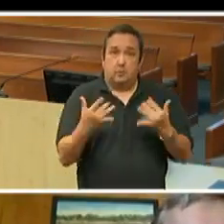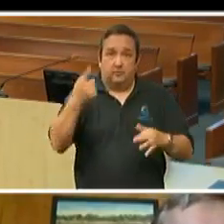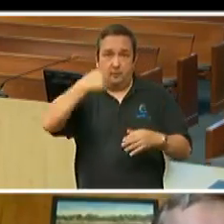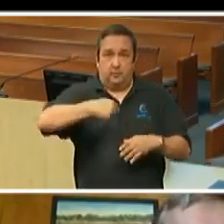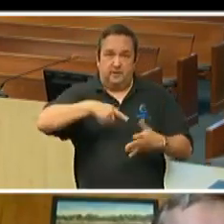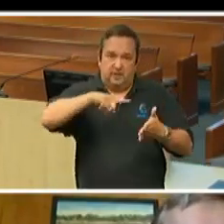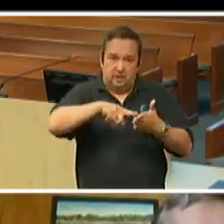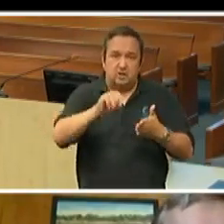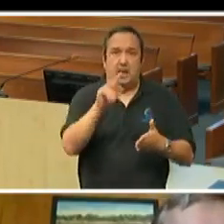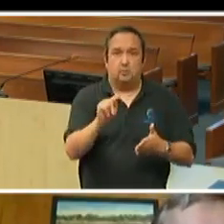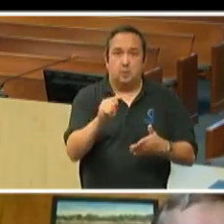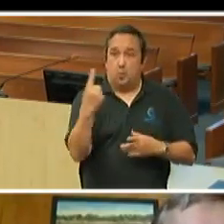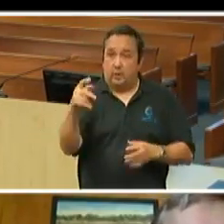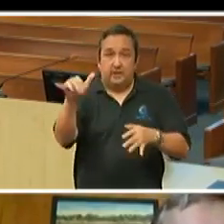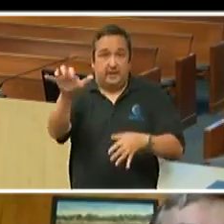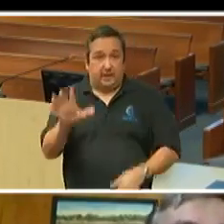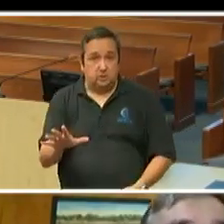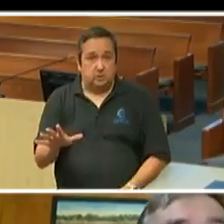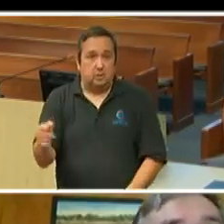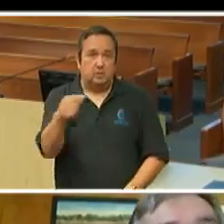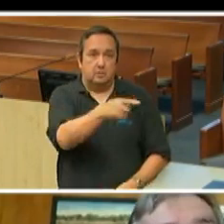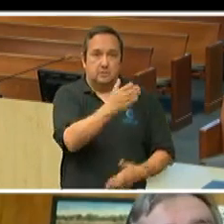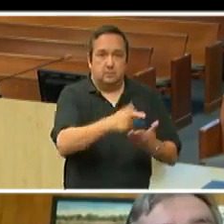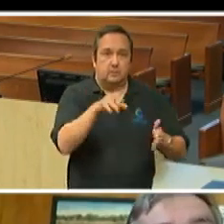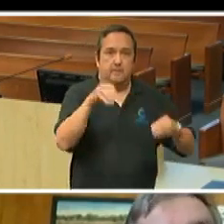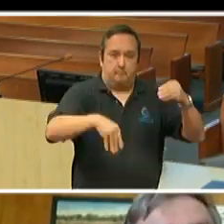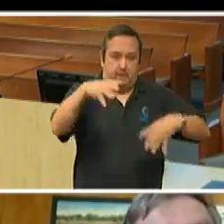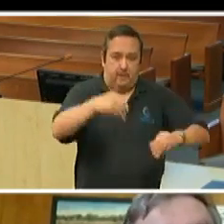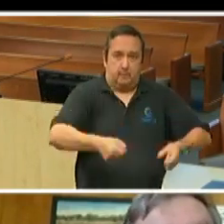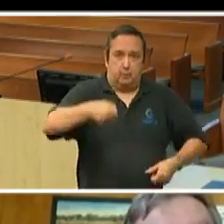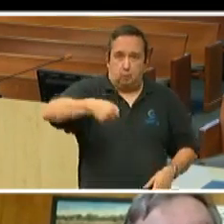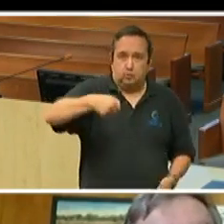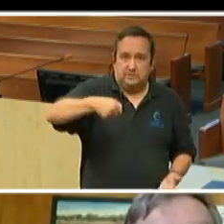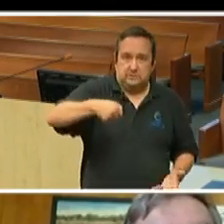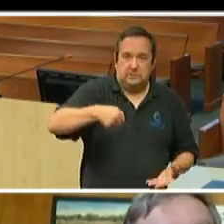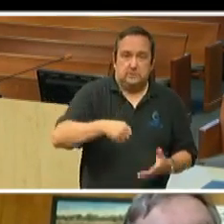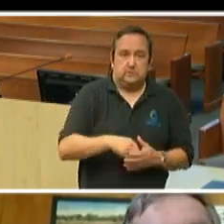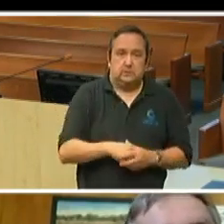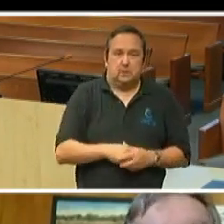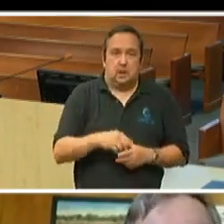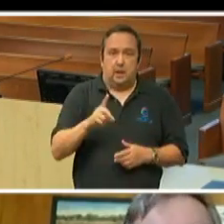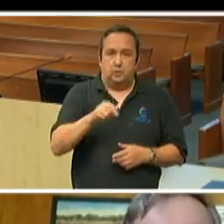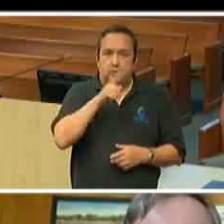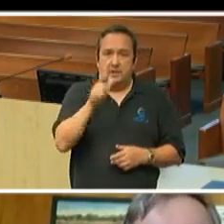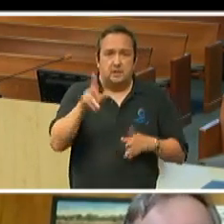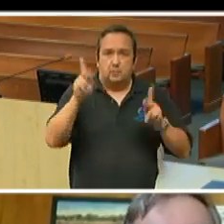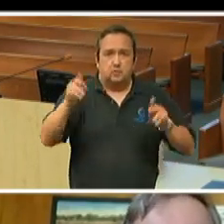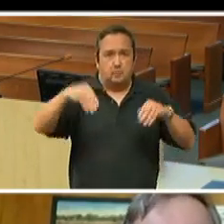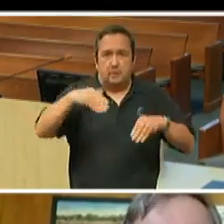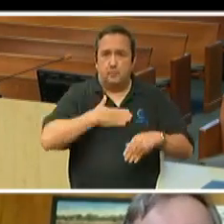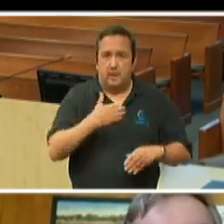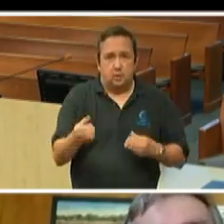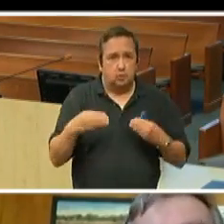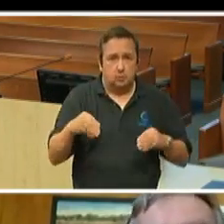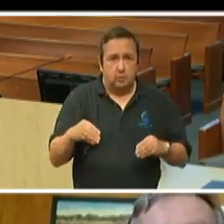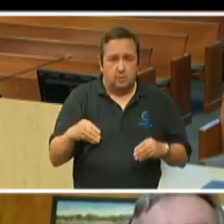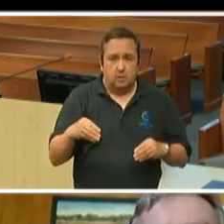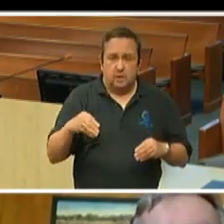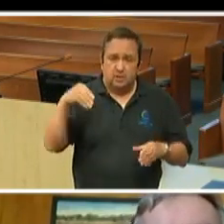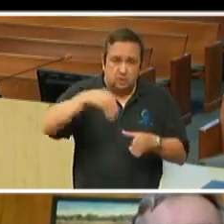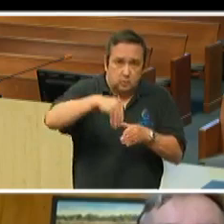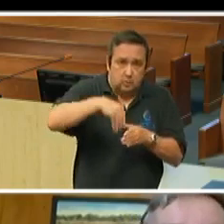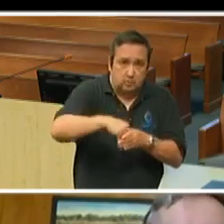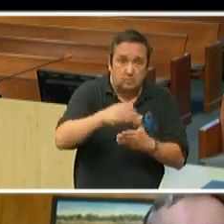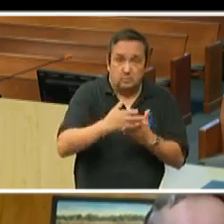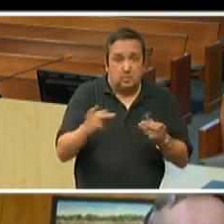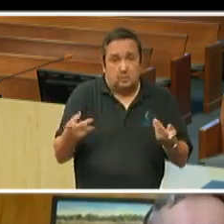there at checkout. One was the cashier and the other was someone to bag my groceries. I do not need a person to bag my groceries. Perhaps some people do.